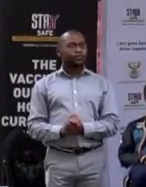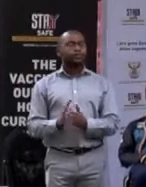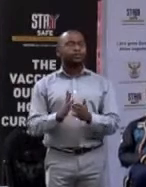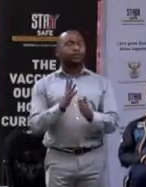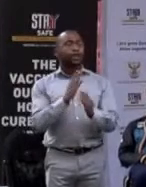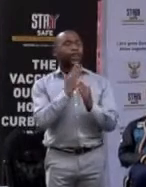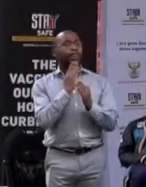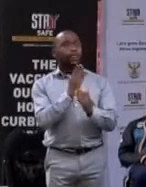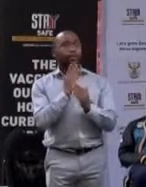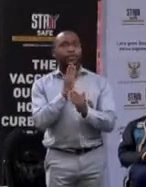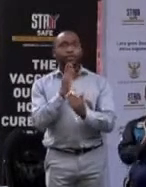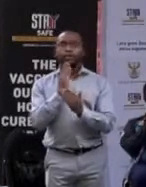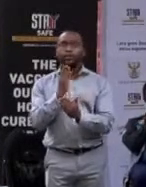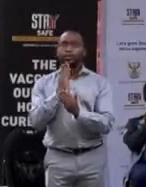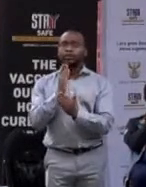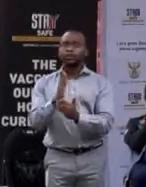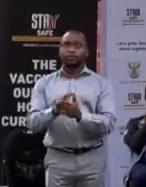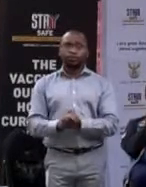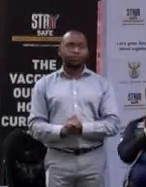Thank you.